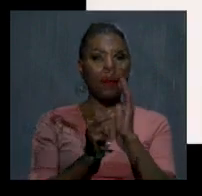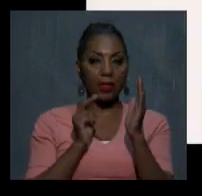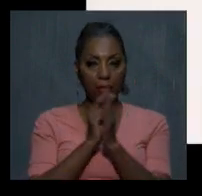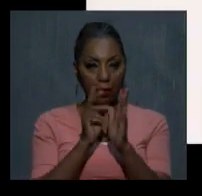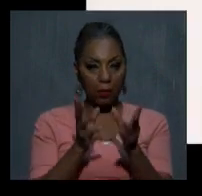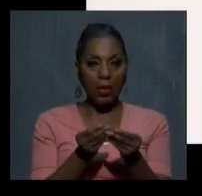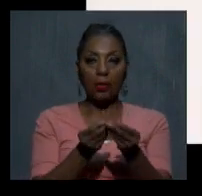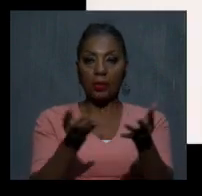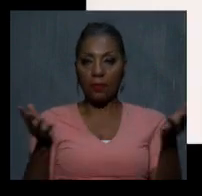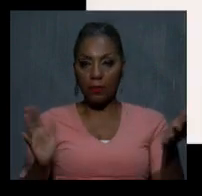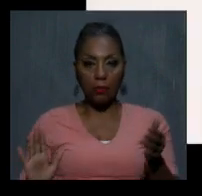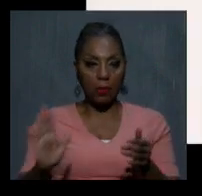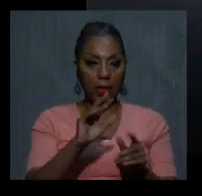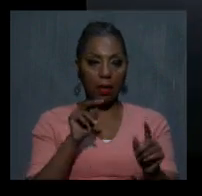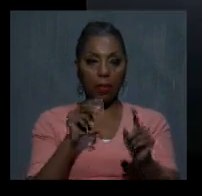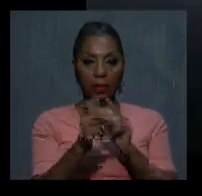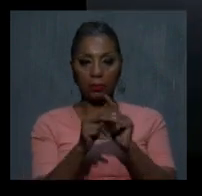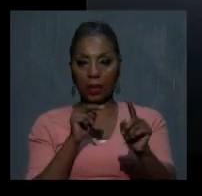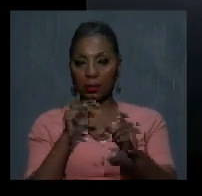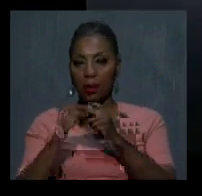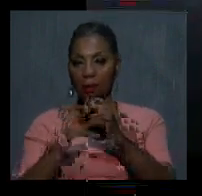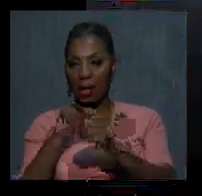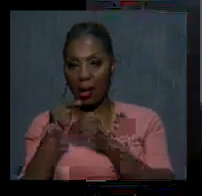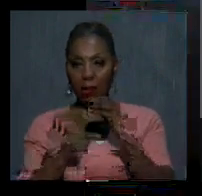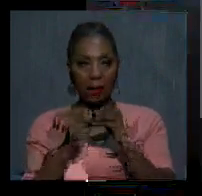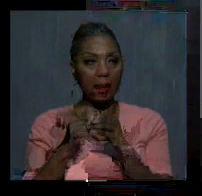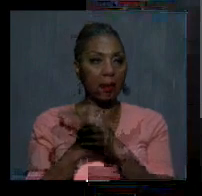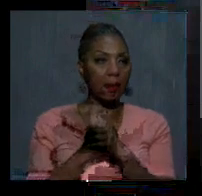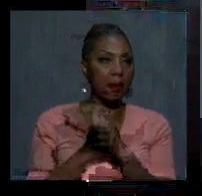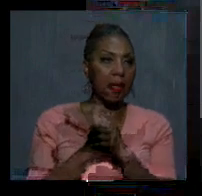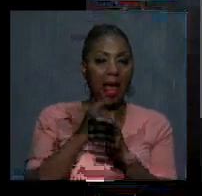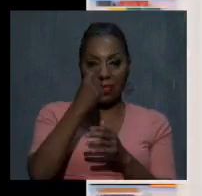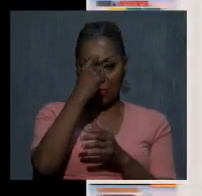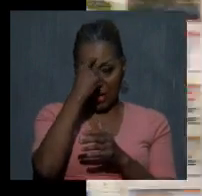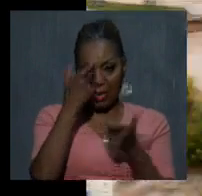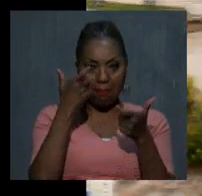use some of their perspectives on Think Big Little Rock.